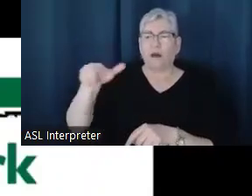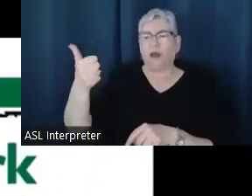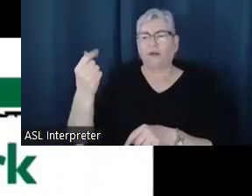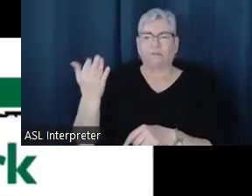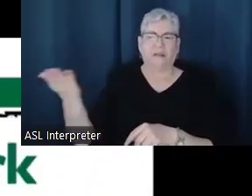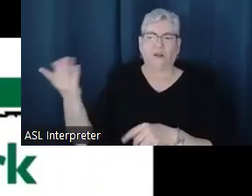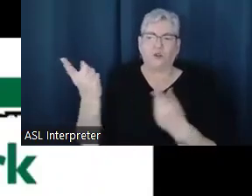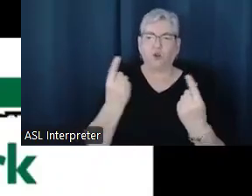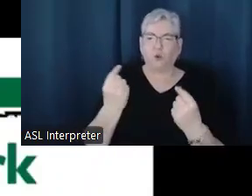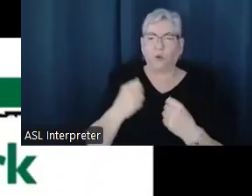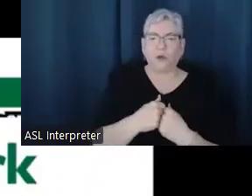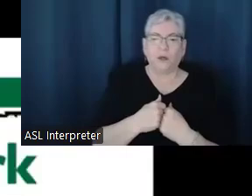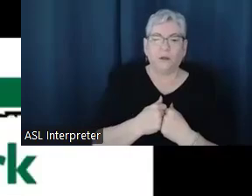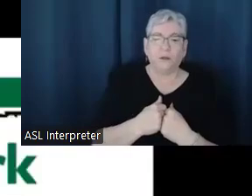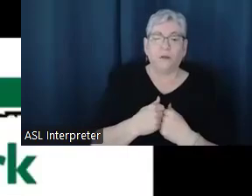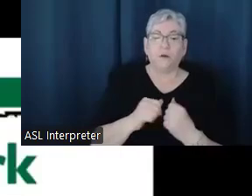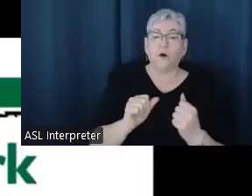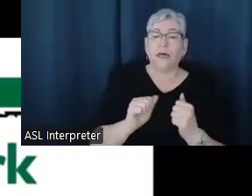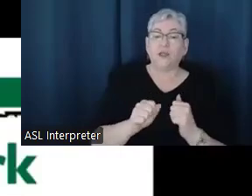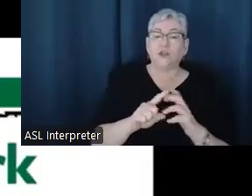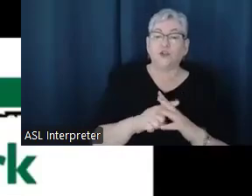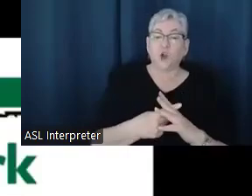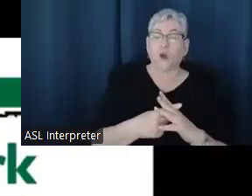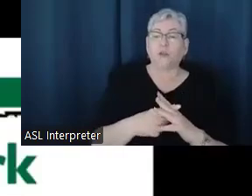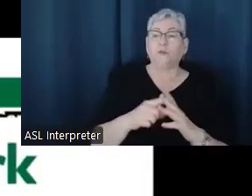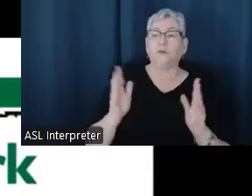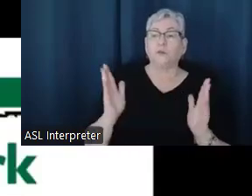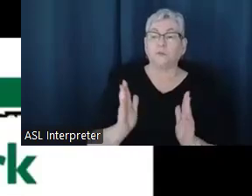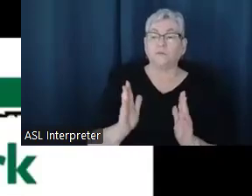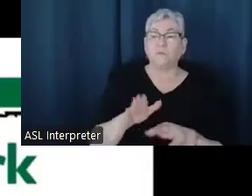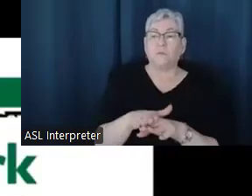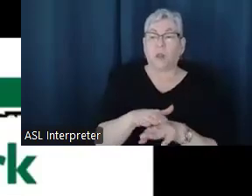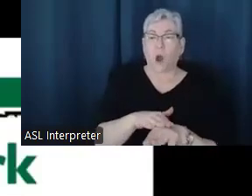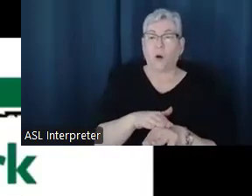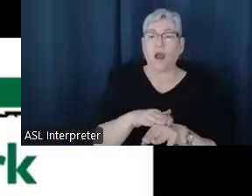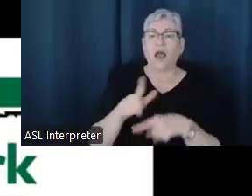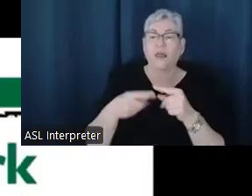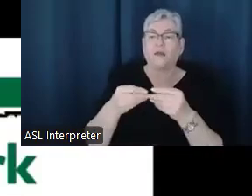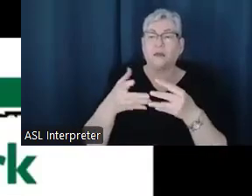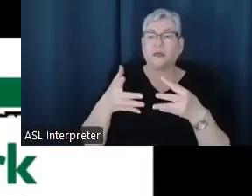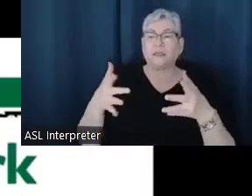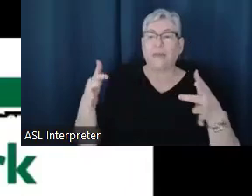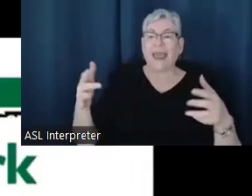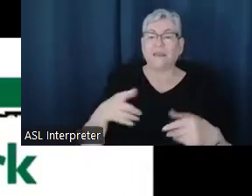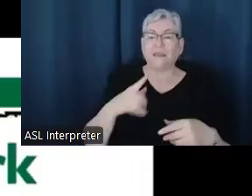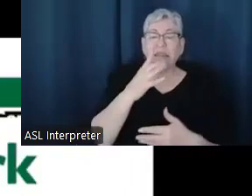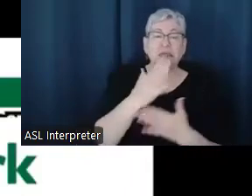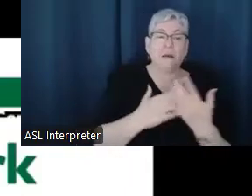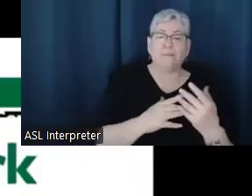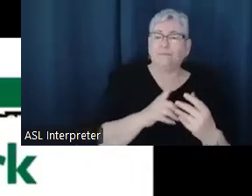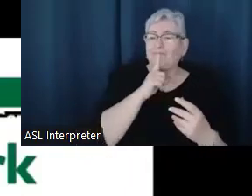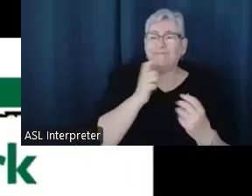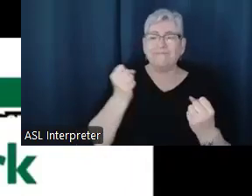start slow and then expand. So for especially with the youth that have not had many social interactions,